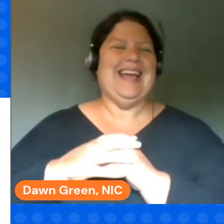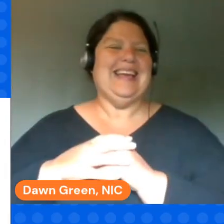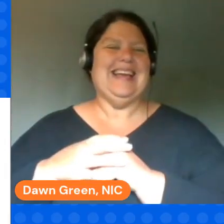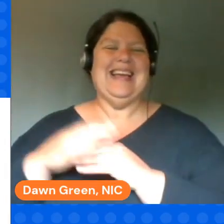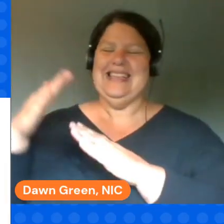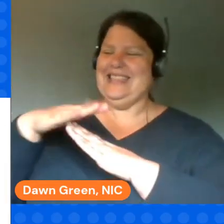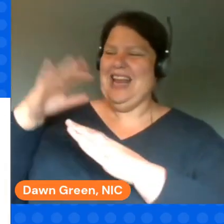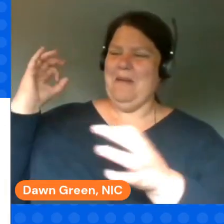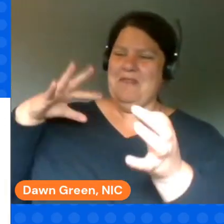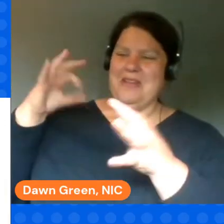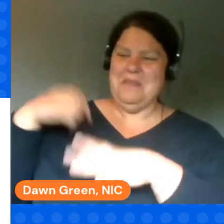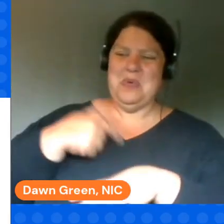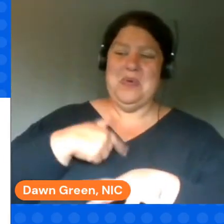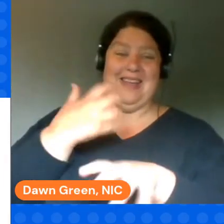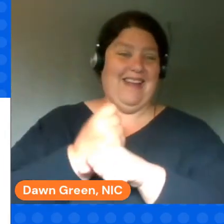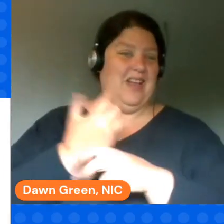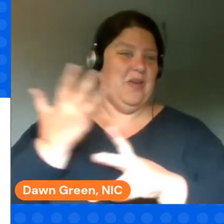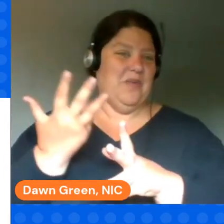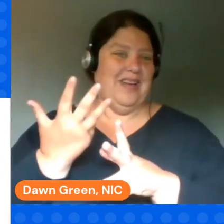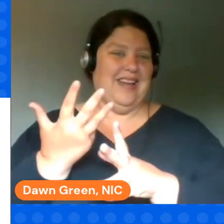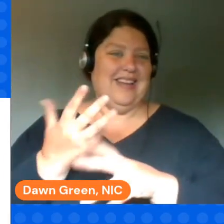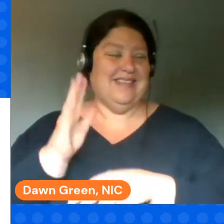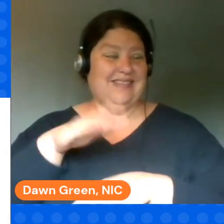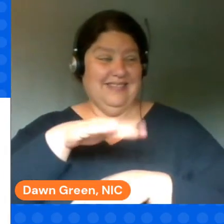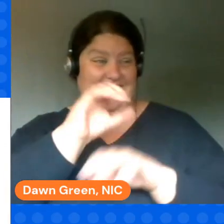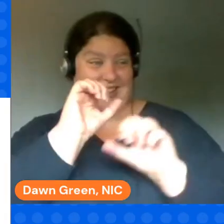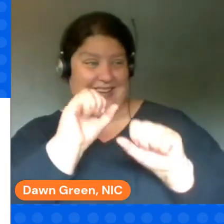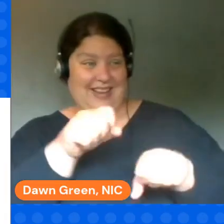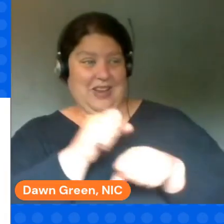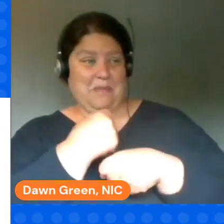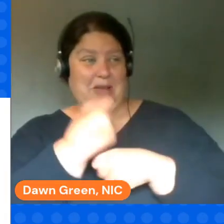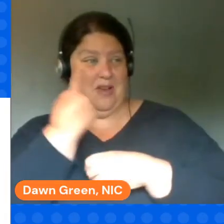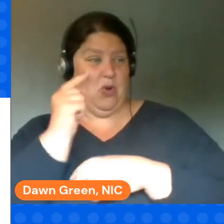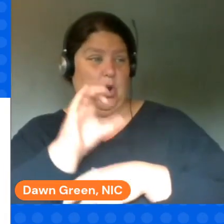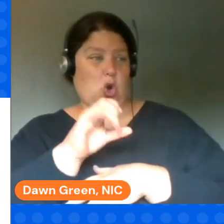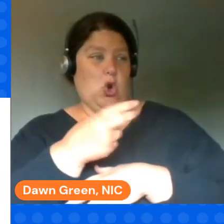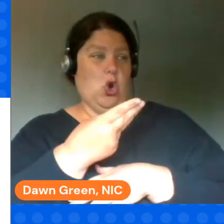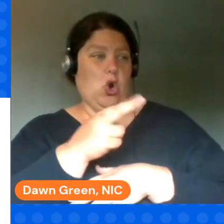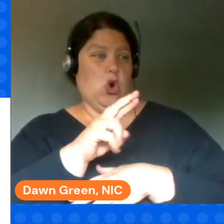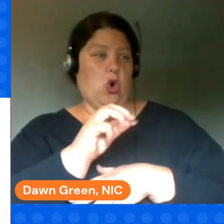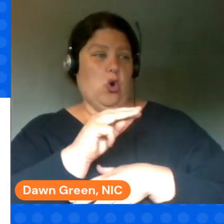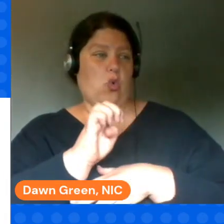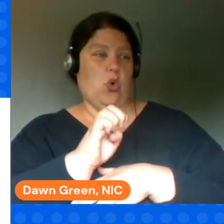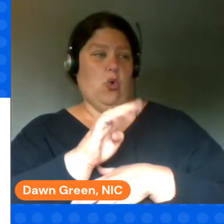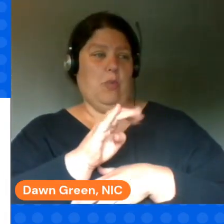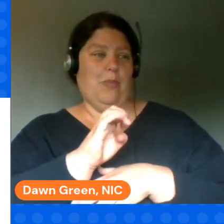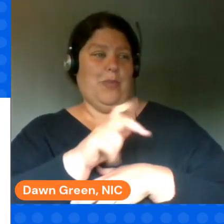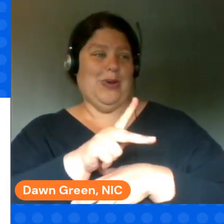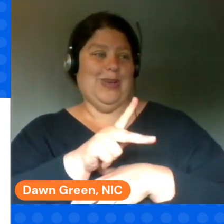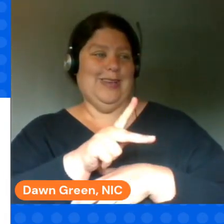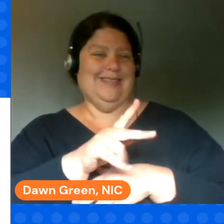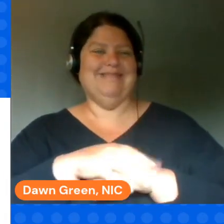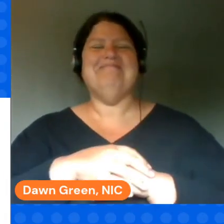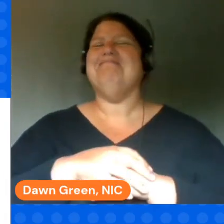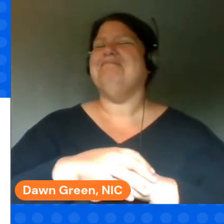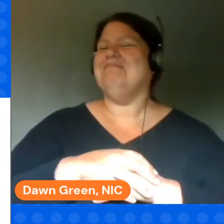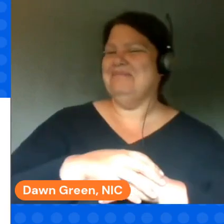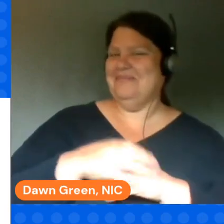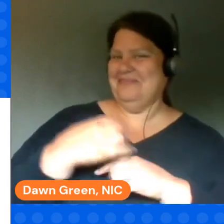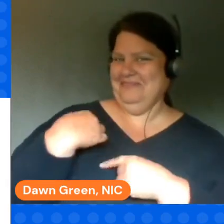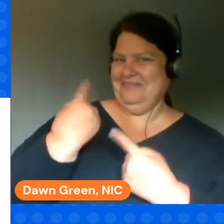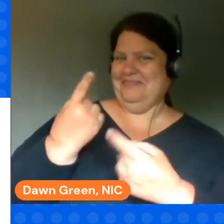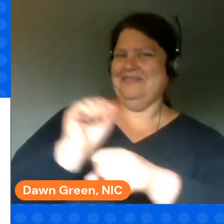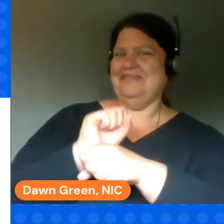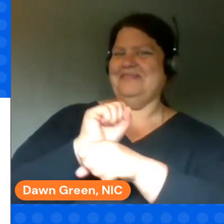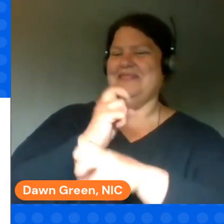of feedback we got was, hey, can you make a version of OctoStudio on the Chromebook? And so we've been working really hard on this, and we